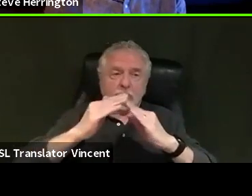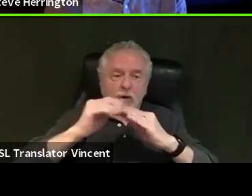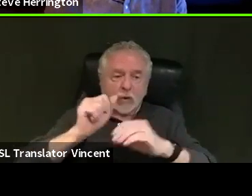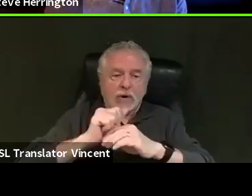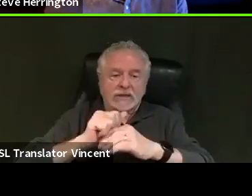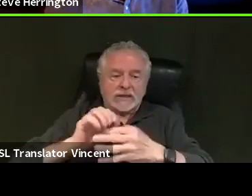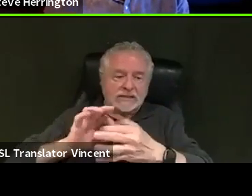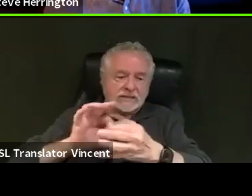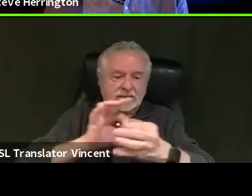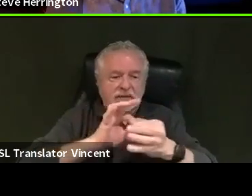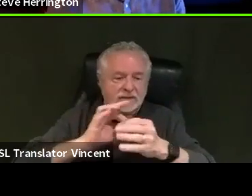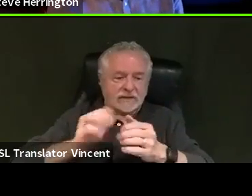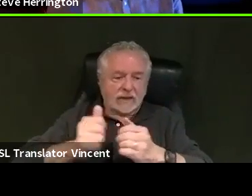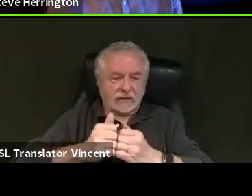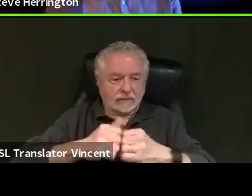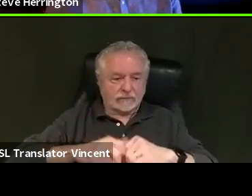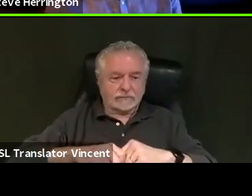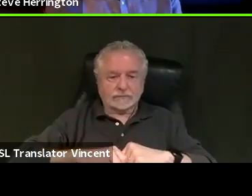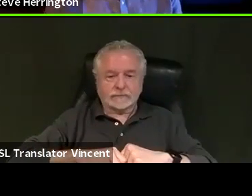working collectively together.